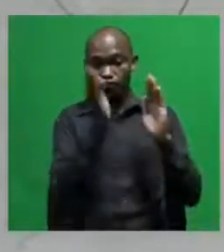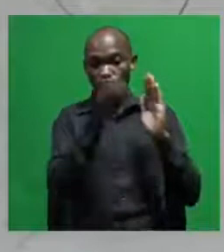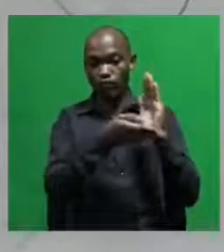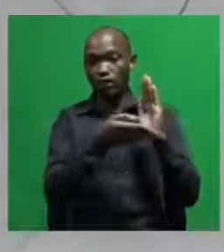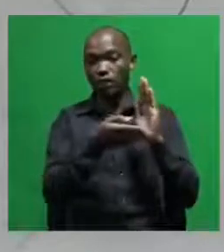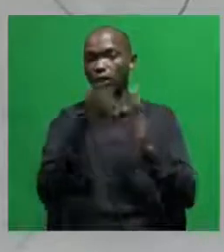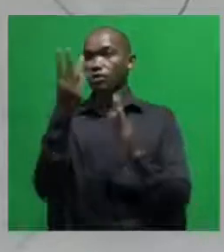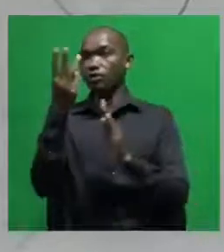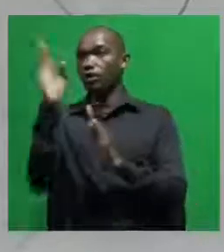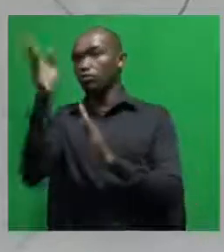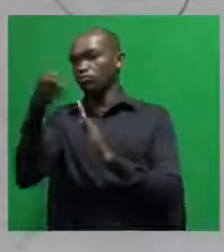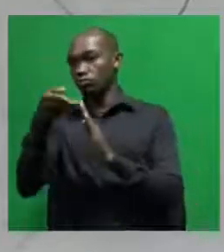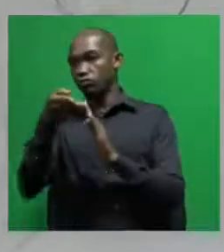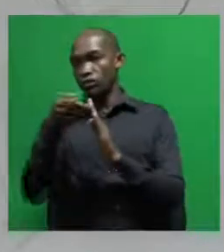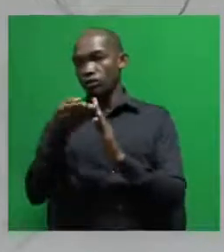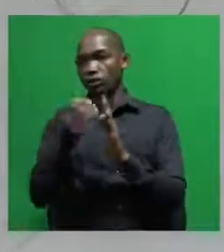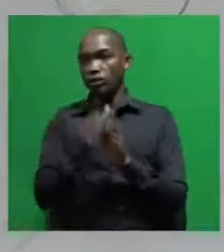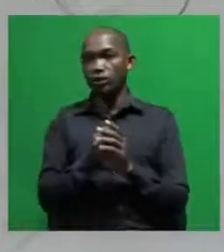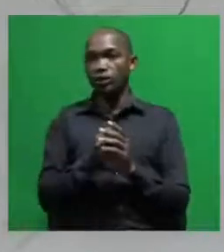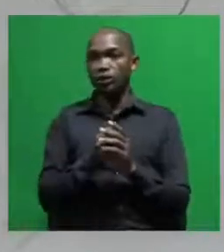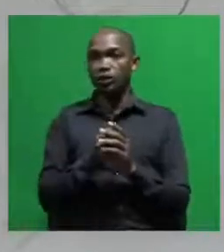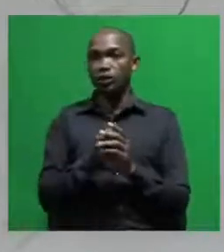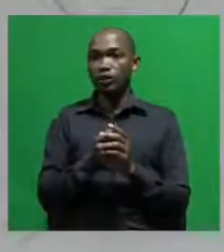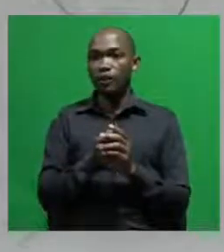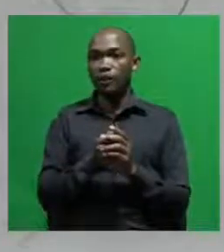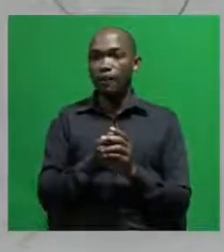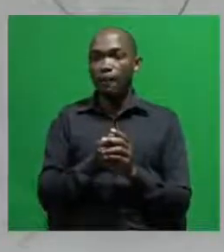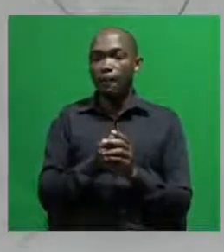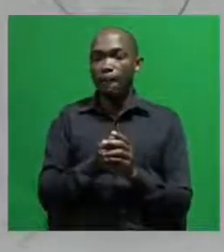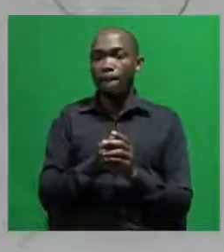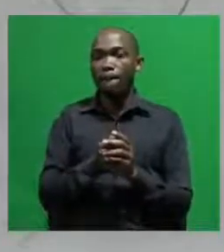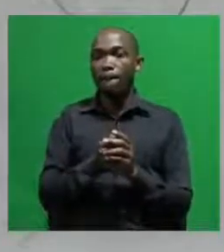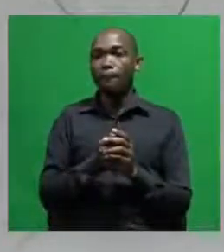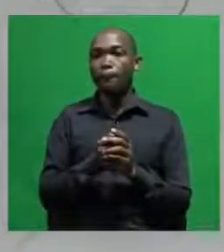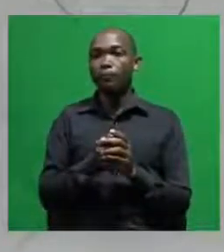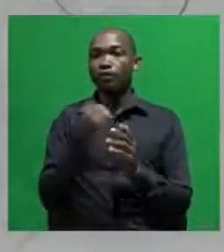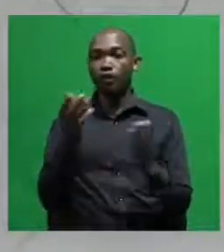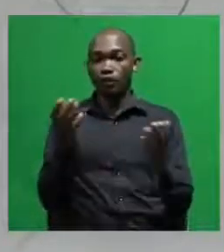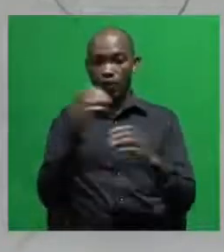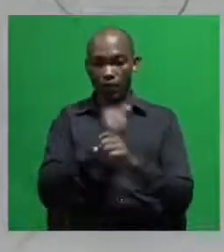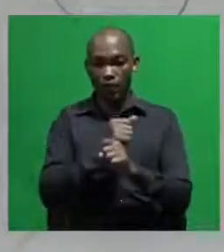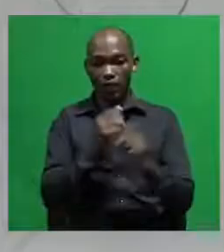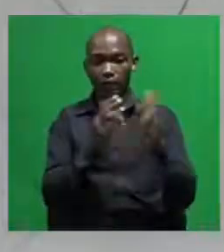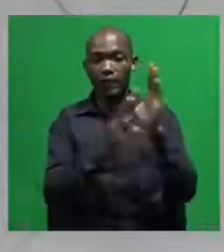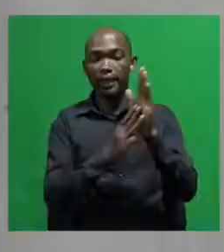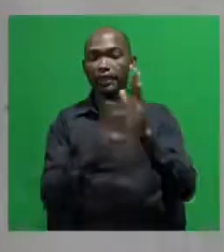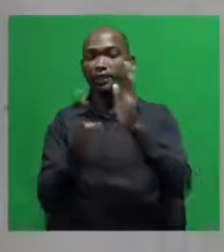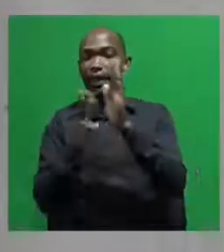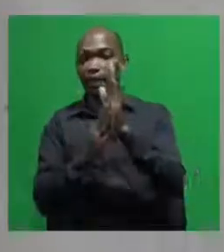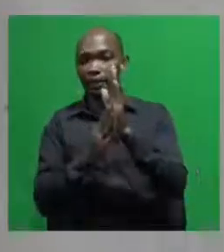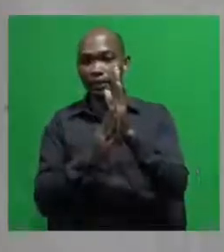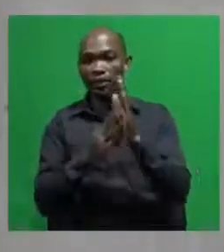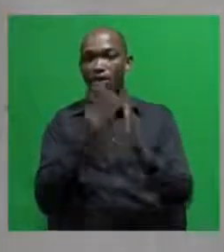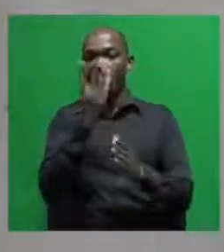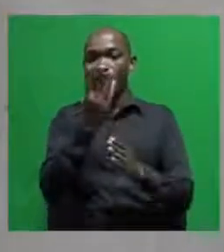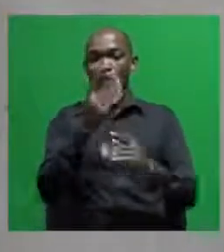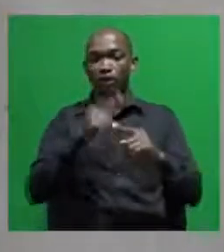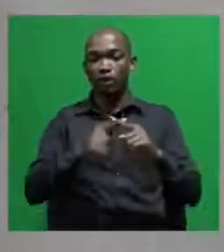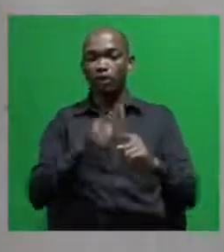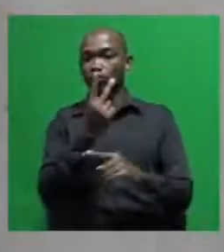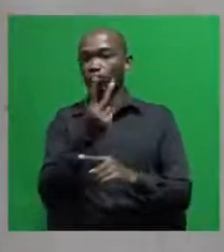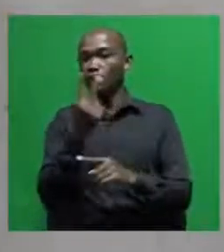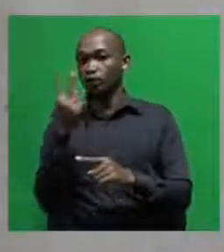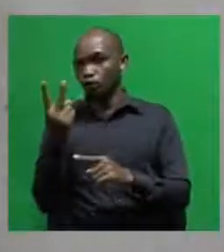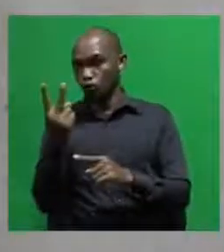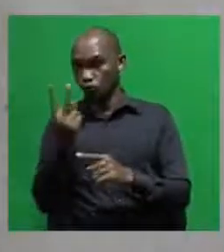Remaining 4 times 2 is 8. 4 times 2 also is 8.